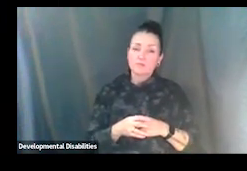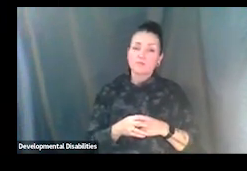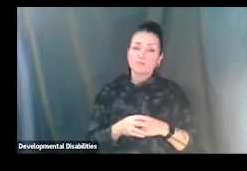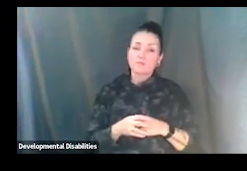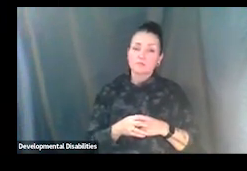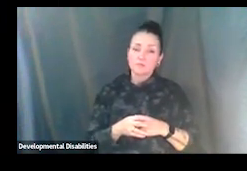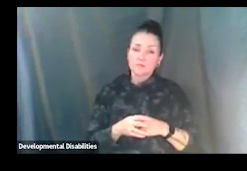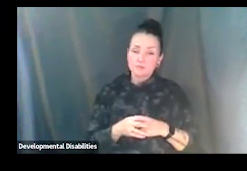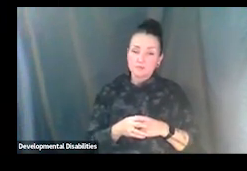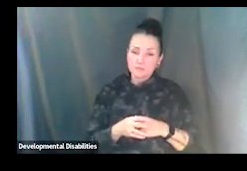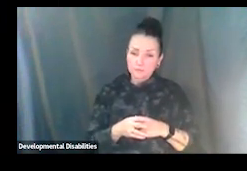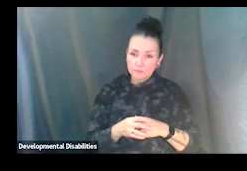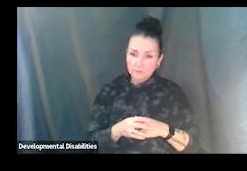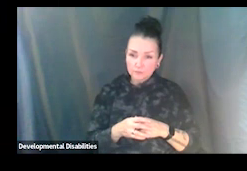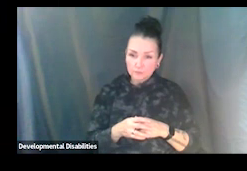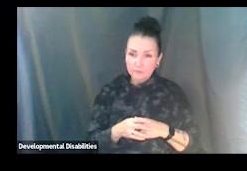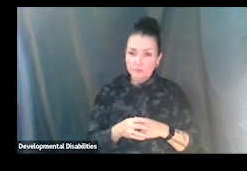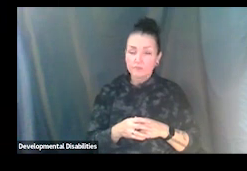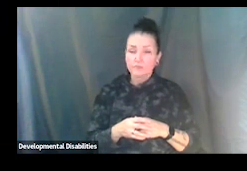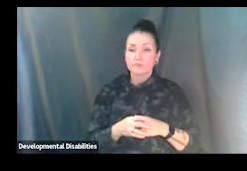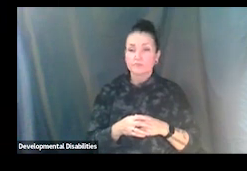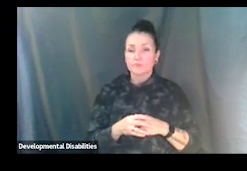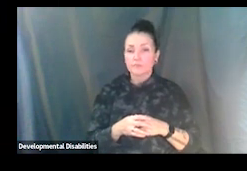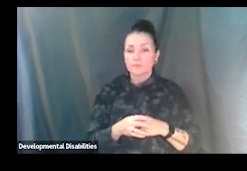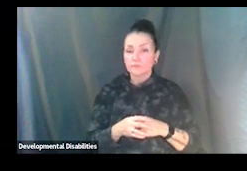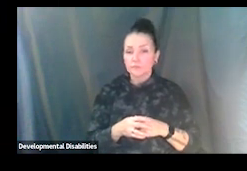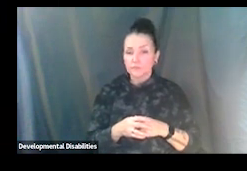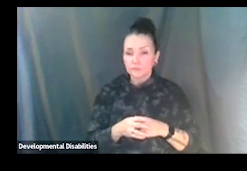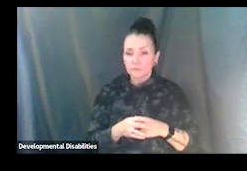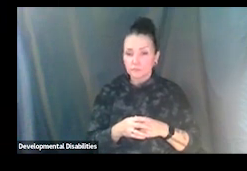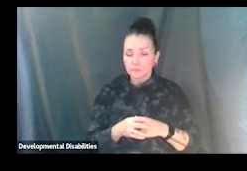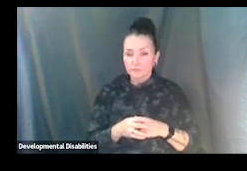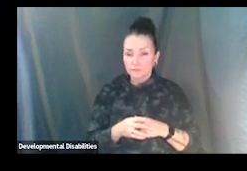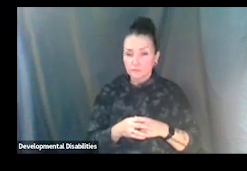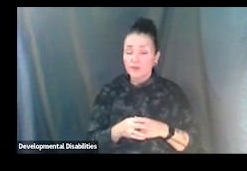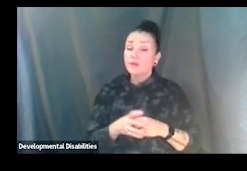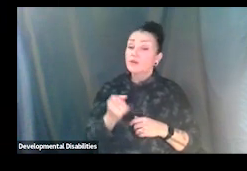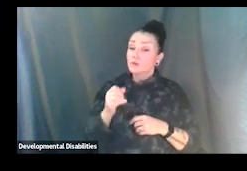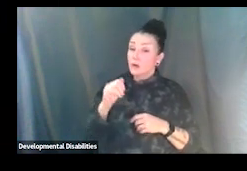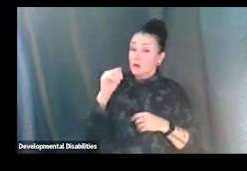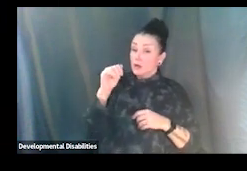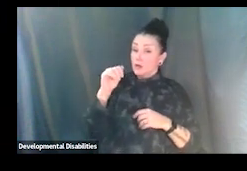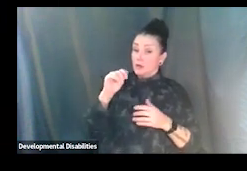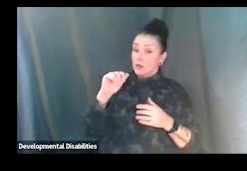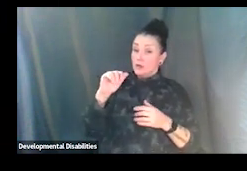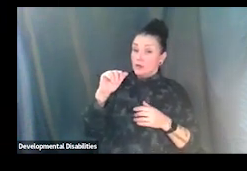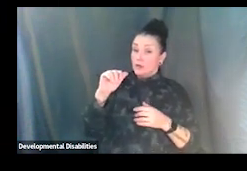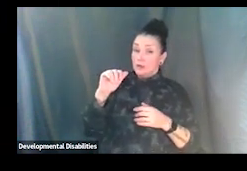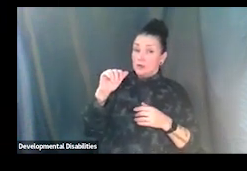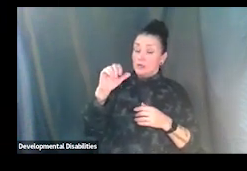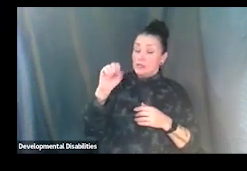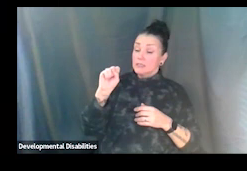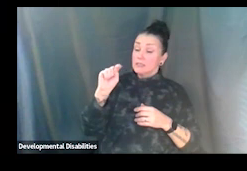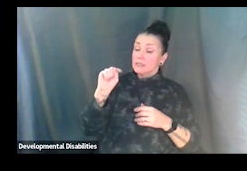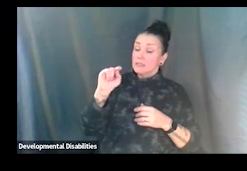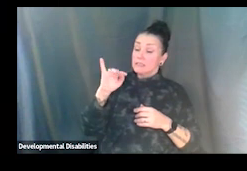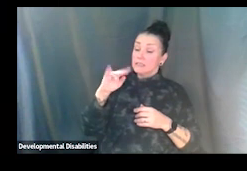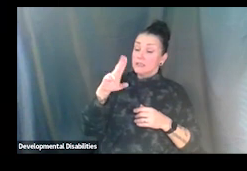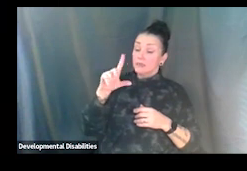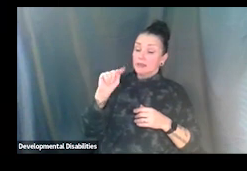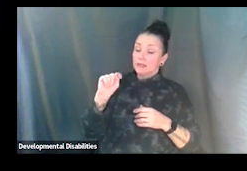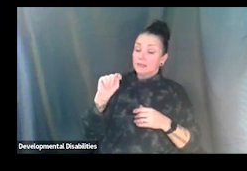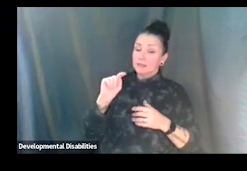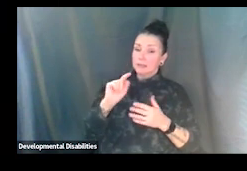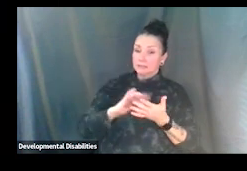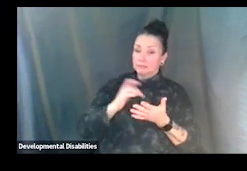they're less consistently day-to-day effective. So they're effective, but not as good as they are in people who don't have a developmental disability. People with developmental disabilities also